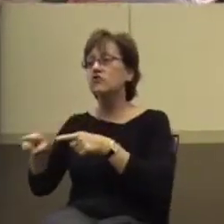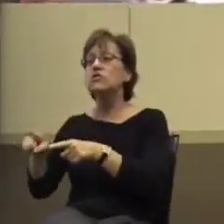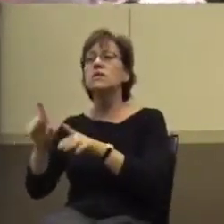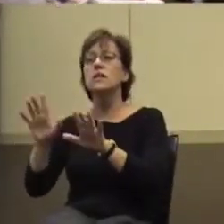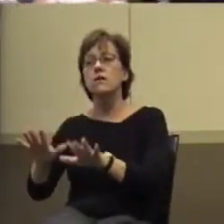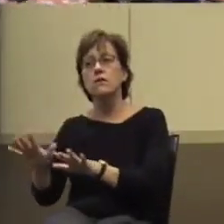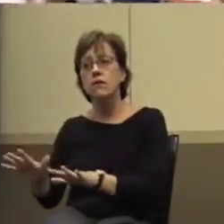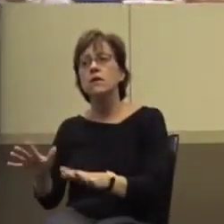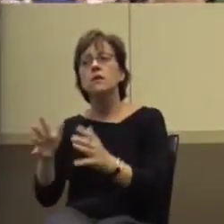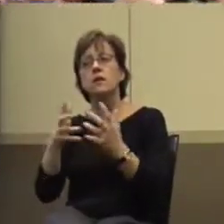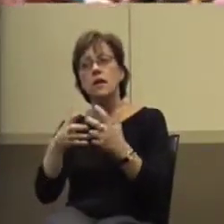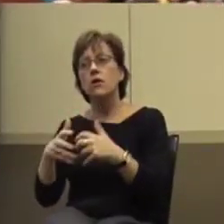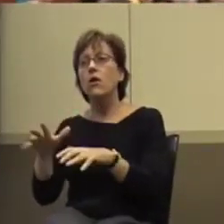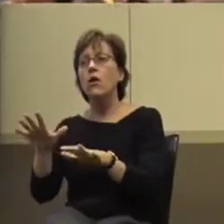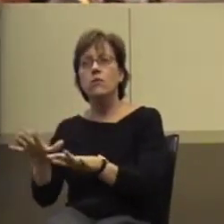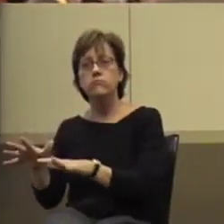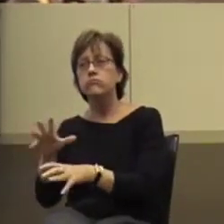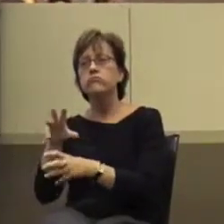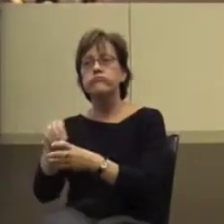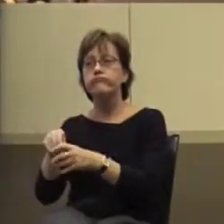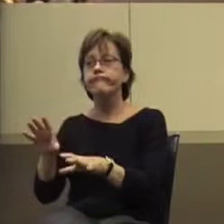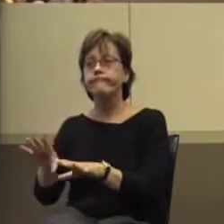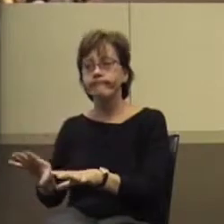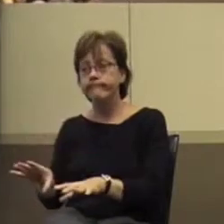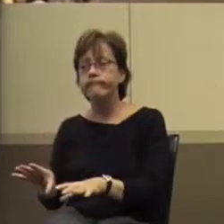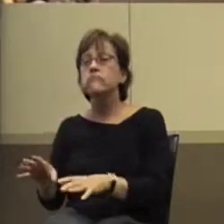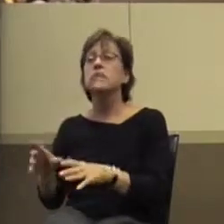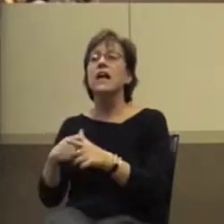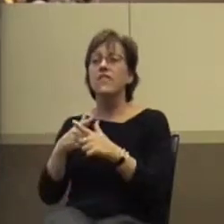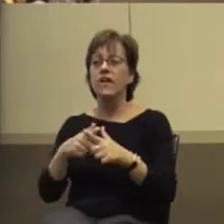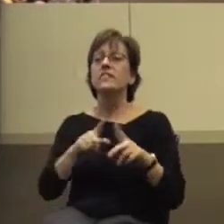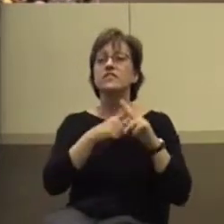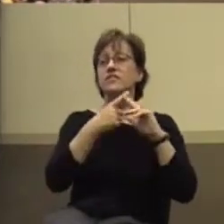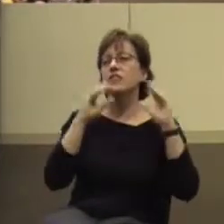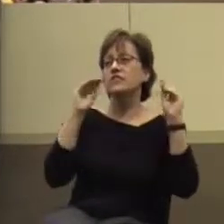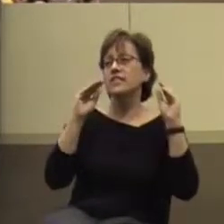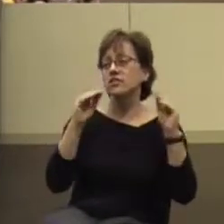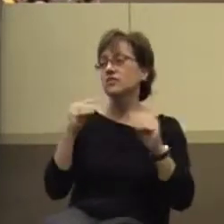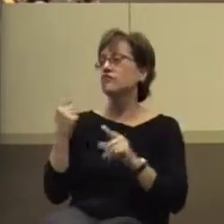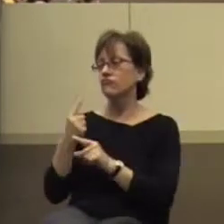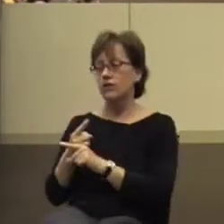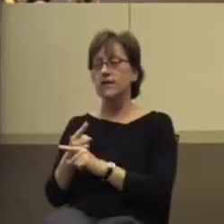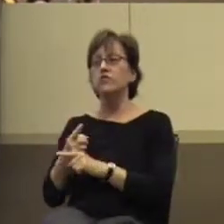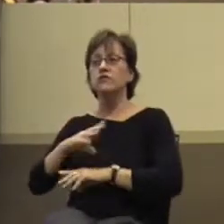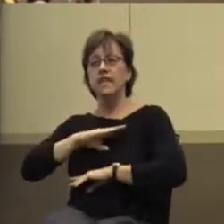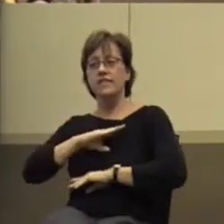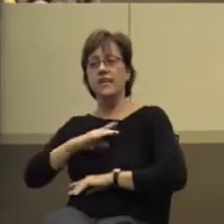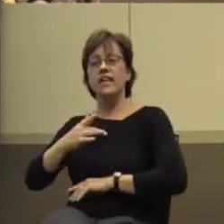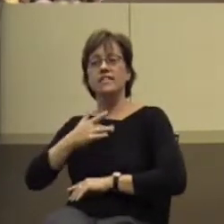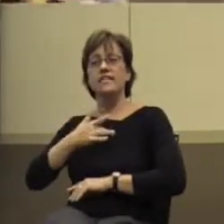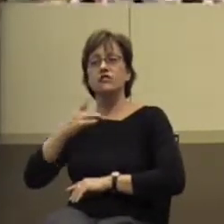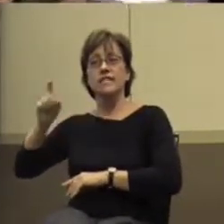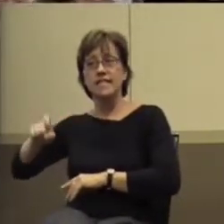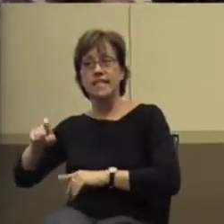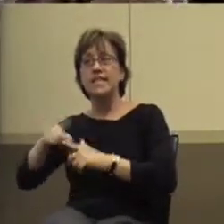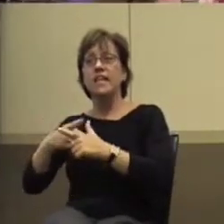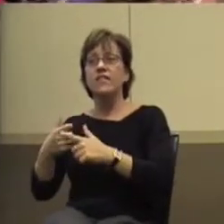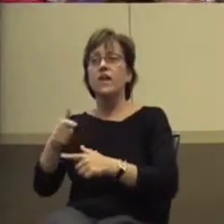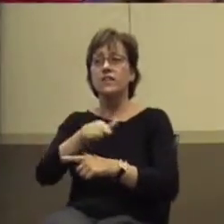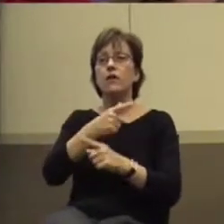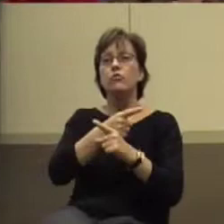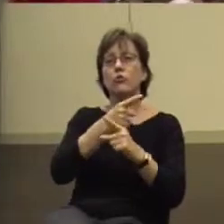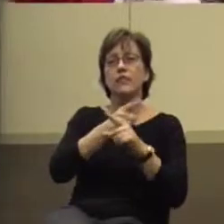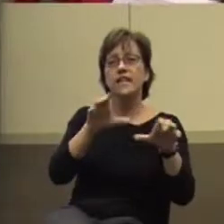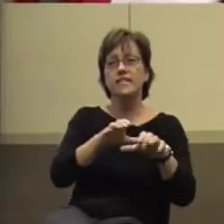to give her those. Yeah, that's meet that sensory need. Yeah, in an appropriate activity. So in